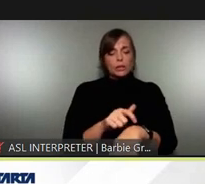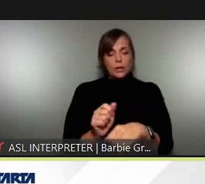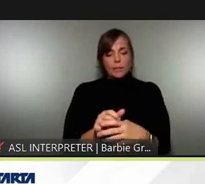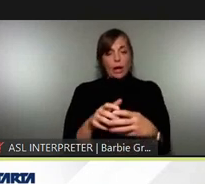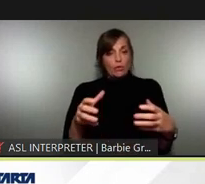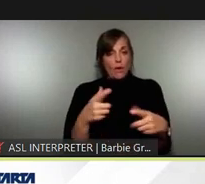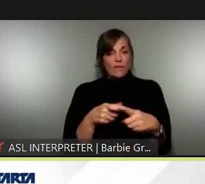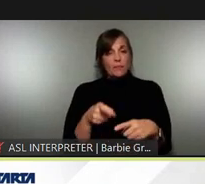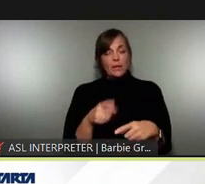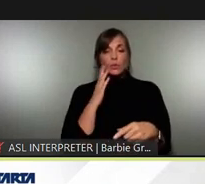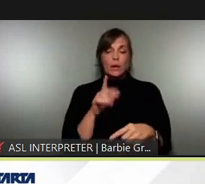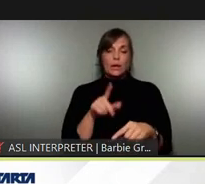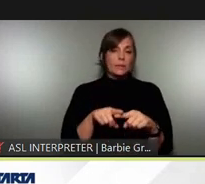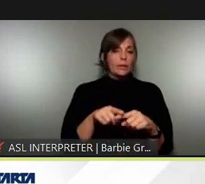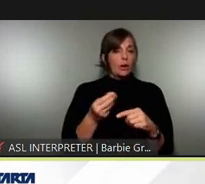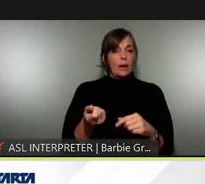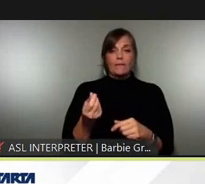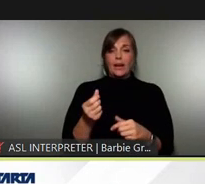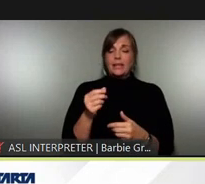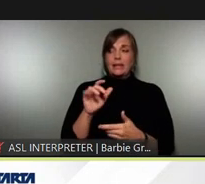going to be subject to available funding.